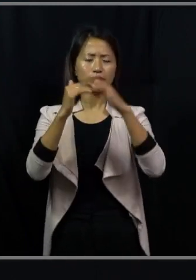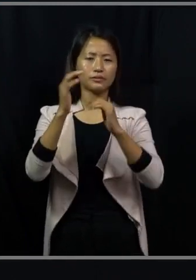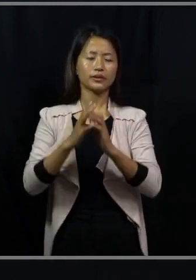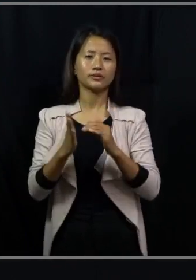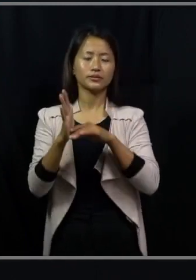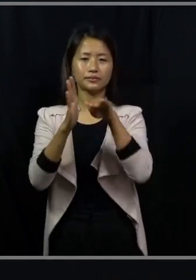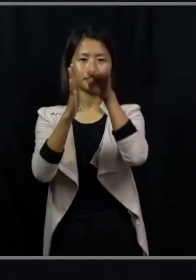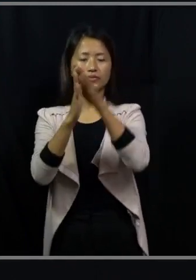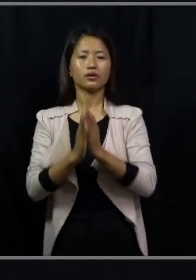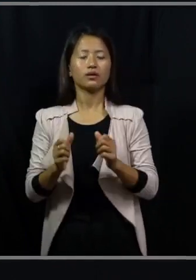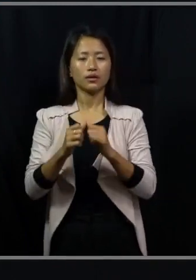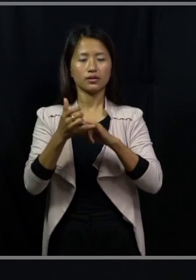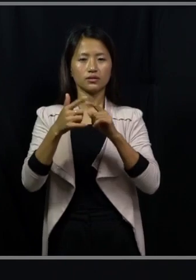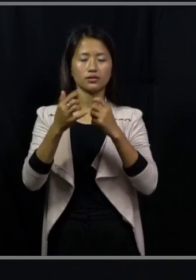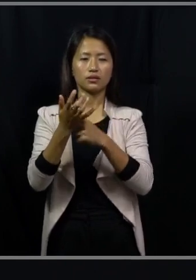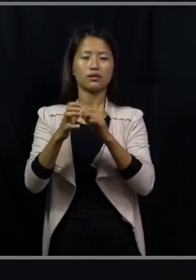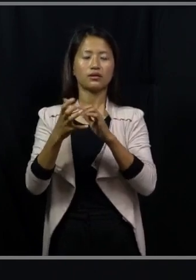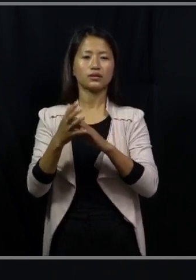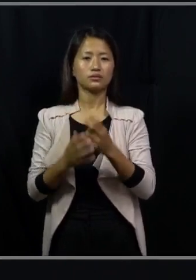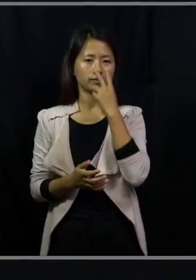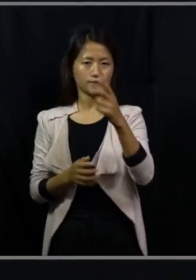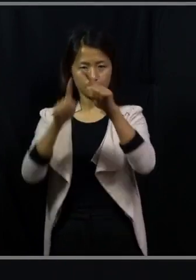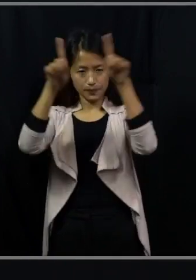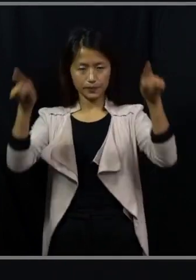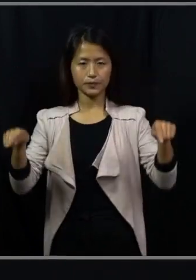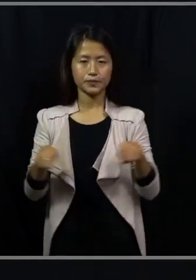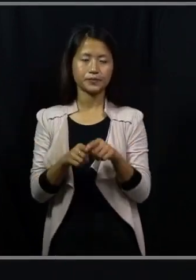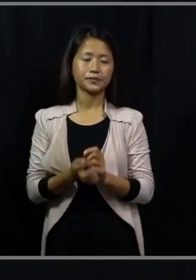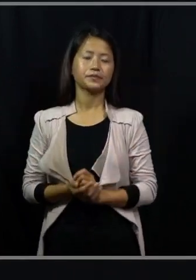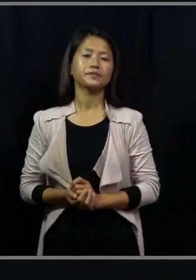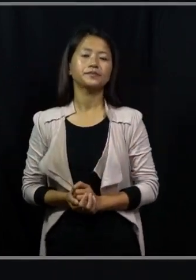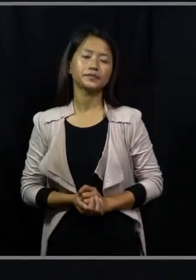of Assyria, that is Nazir-Bal.